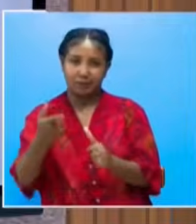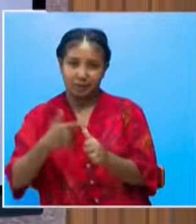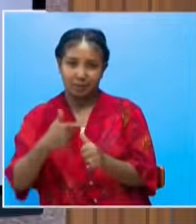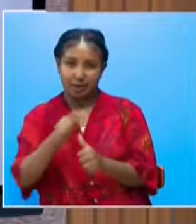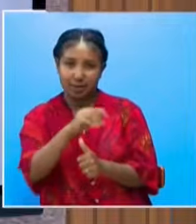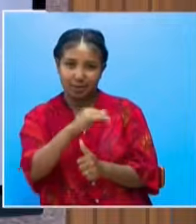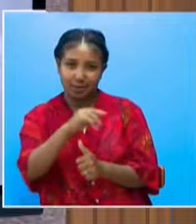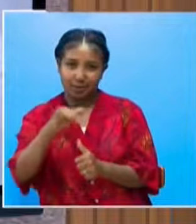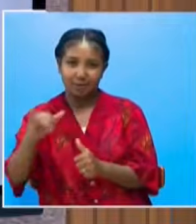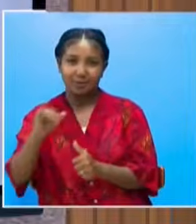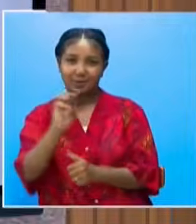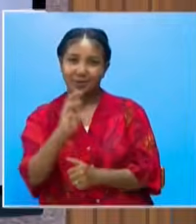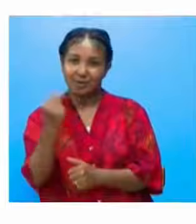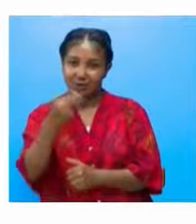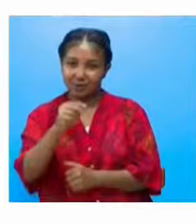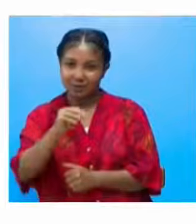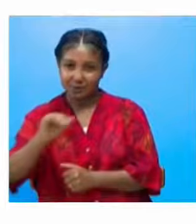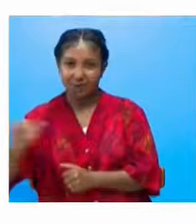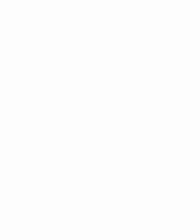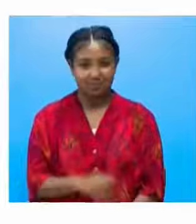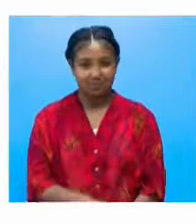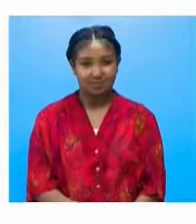and maybe some others can be there.